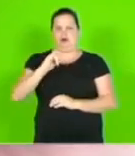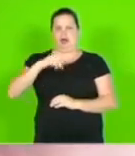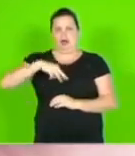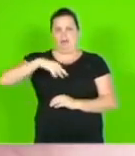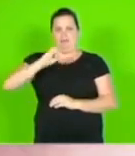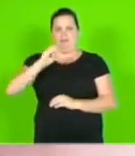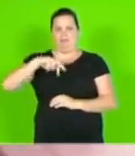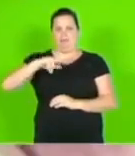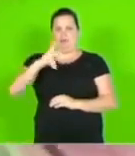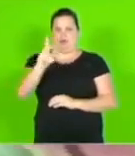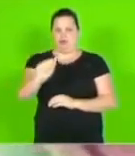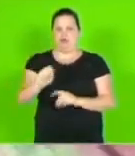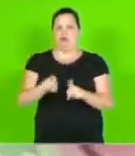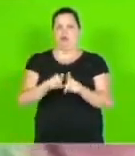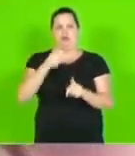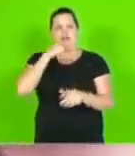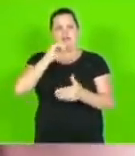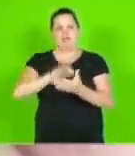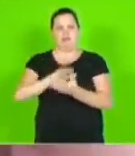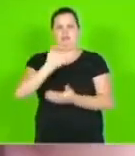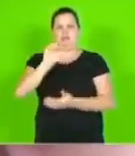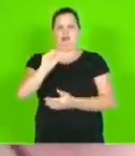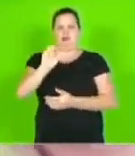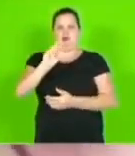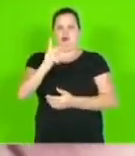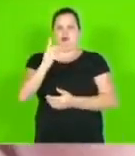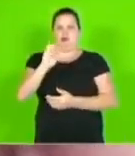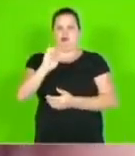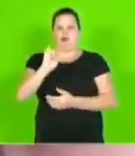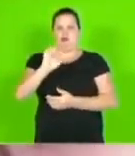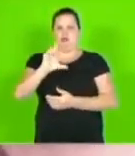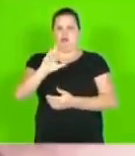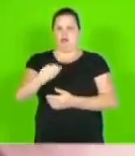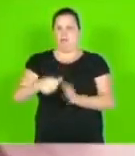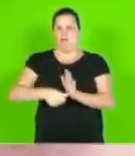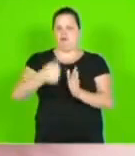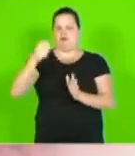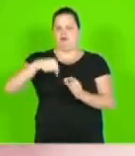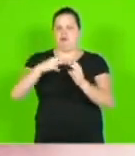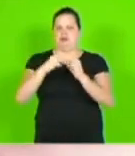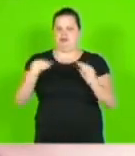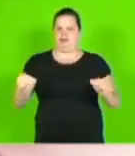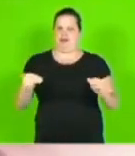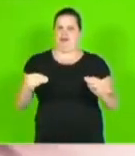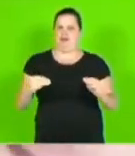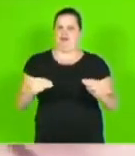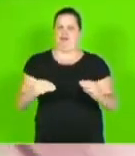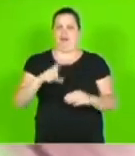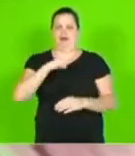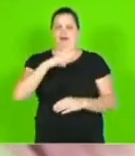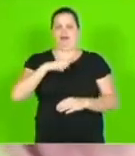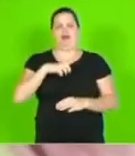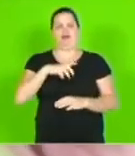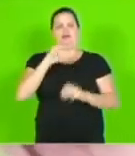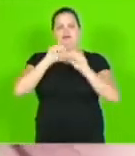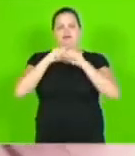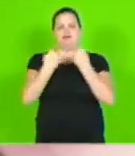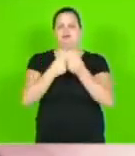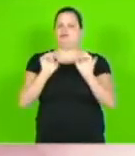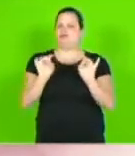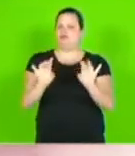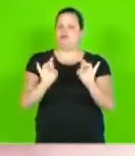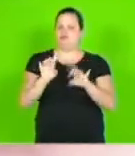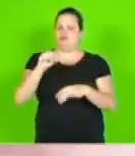the brethren here, Shayla and Camille. They are here for the first time in the Manai. And we